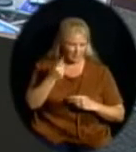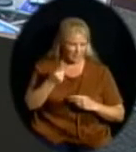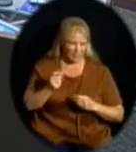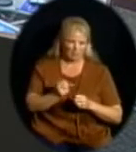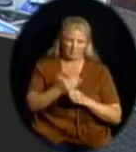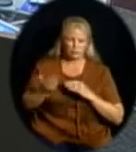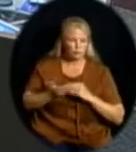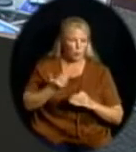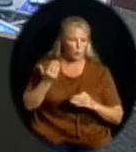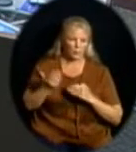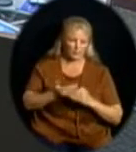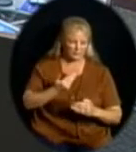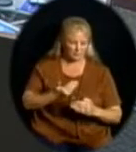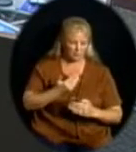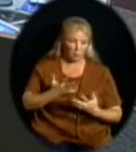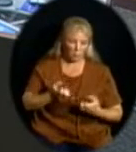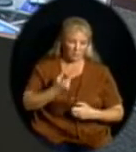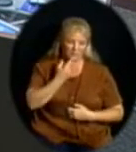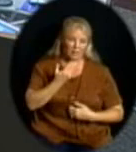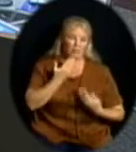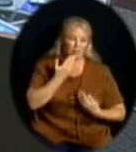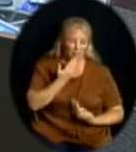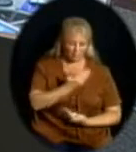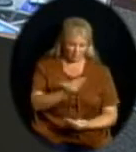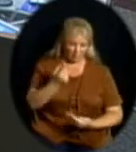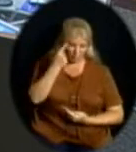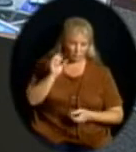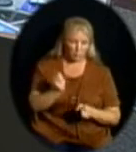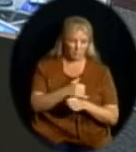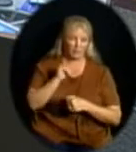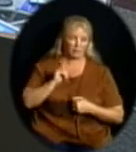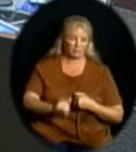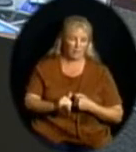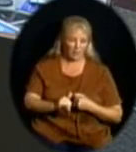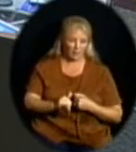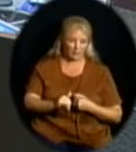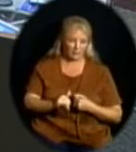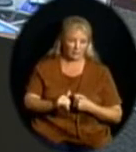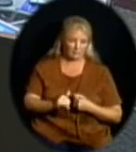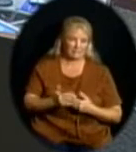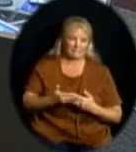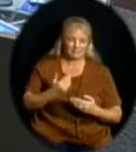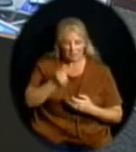understand also. So thank you, Mr. Diener, for the time spent in doing that.